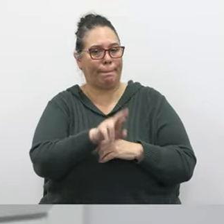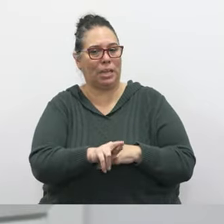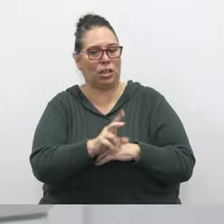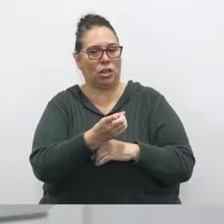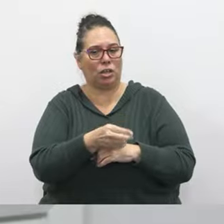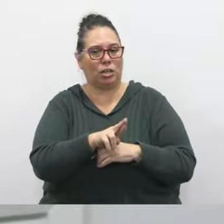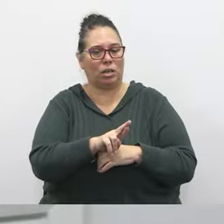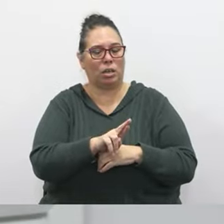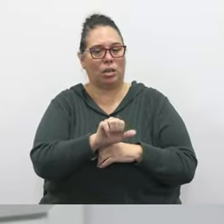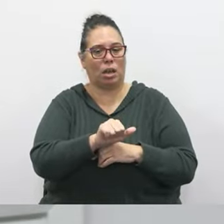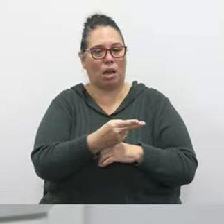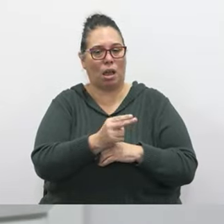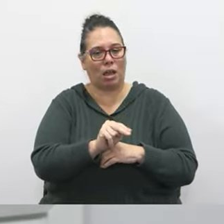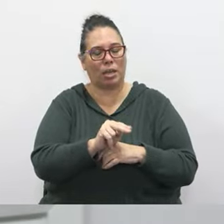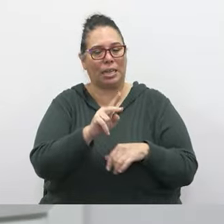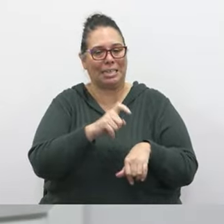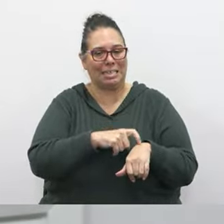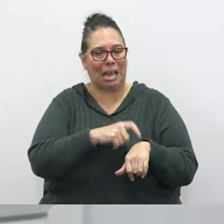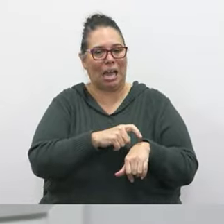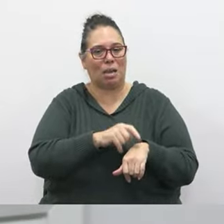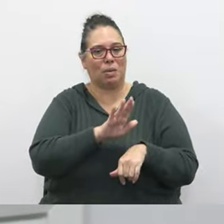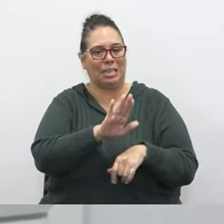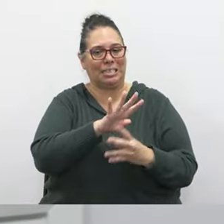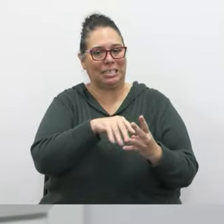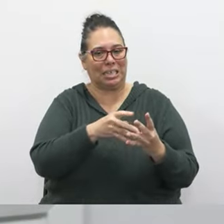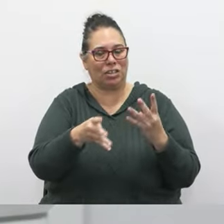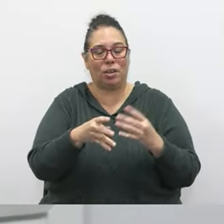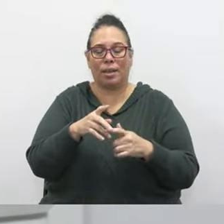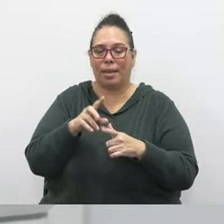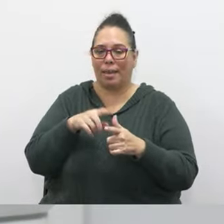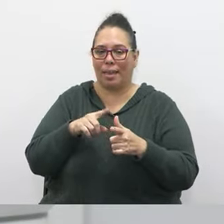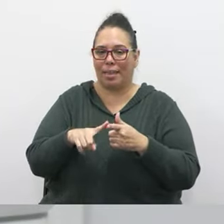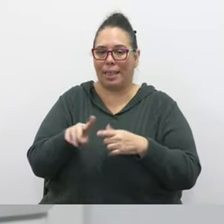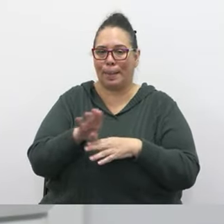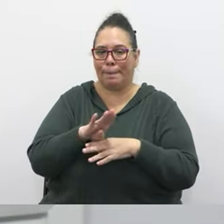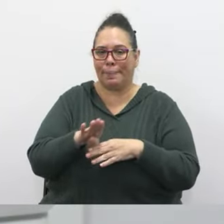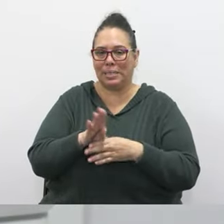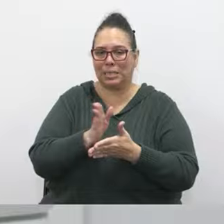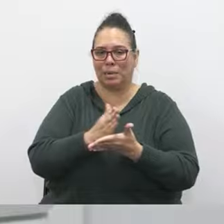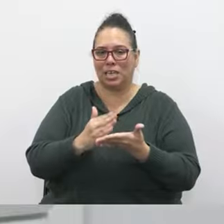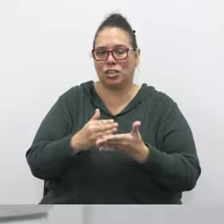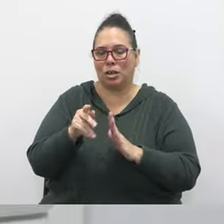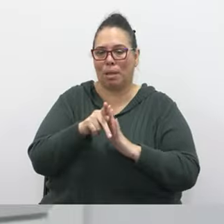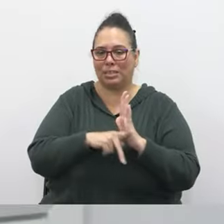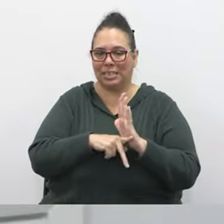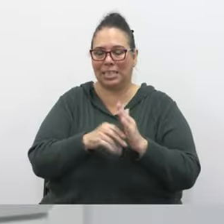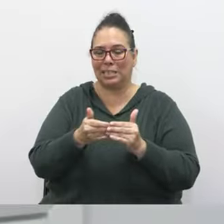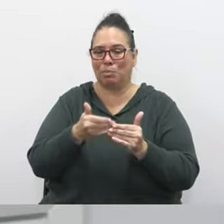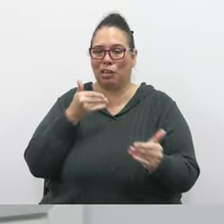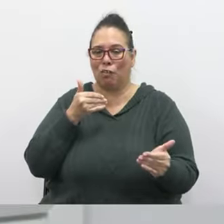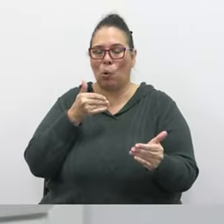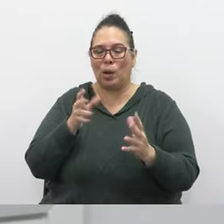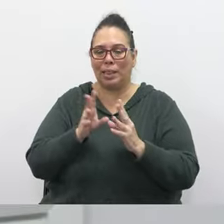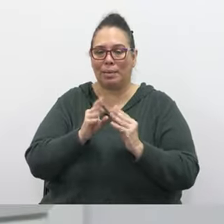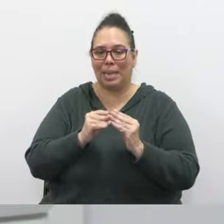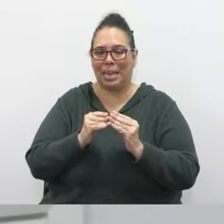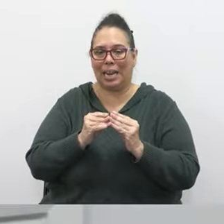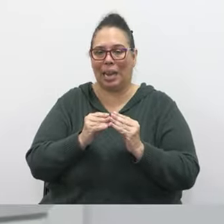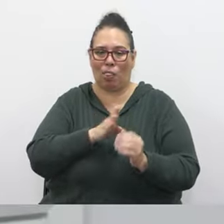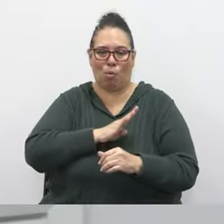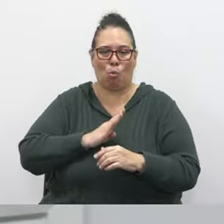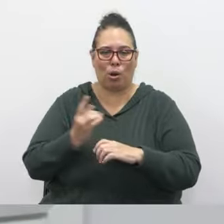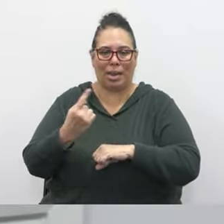Dr. On to make a time that works with his schedule. And then the business, budget, and policy meets prior to the meeting on board day.